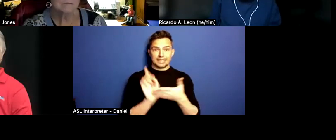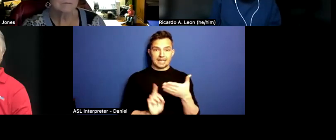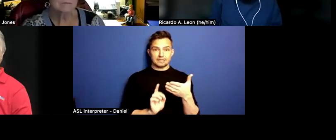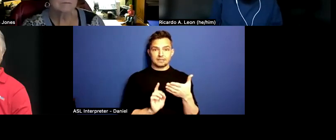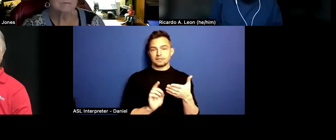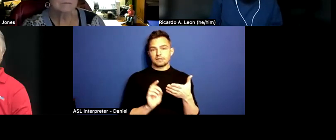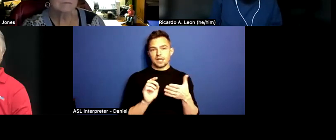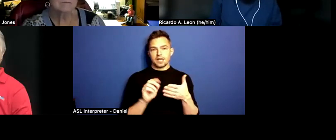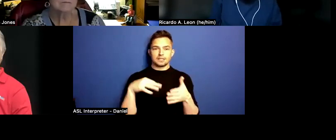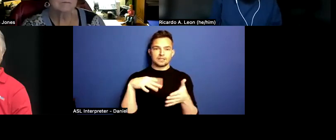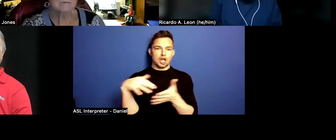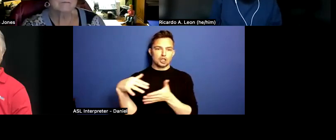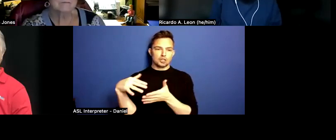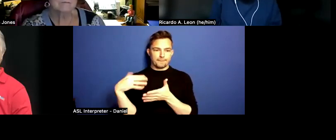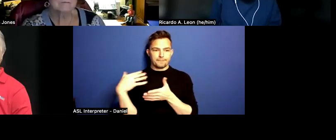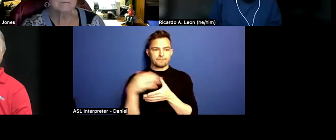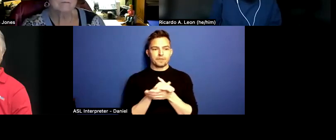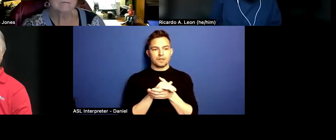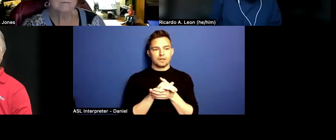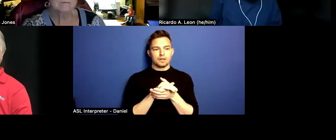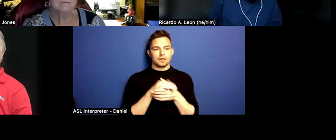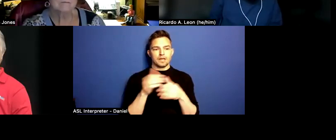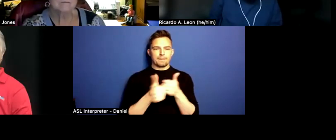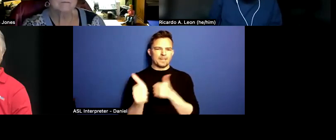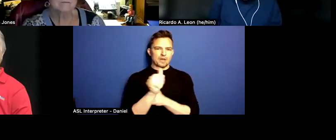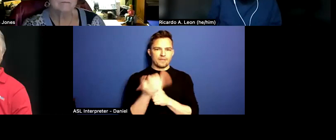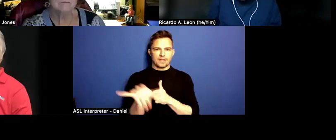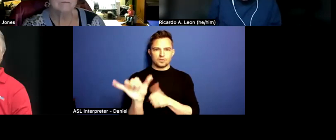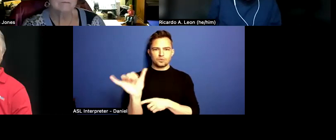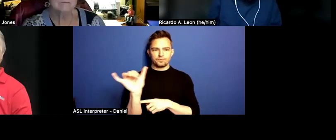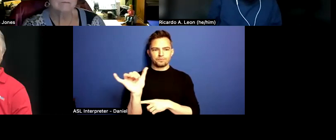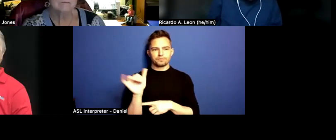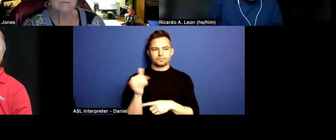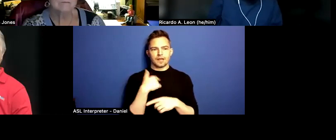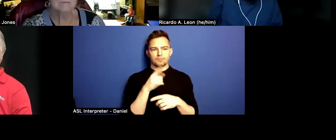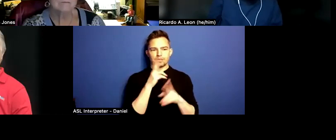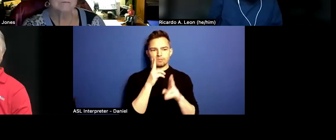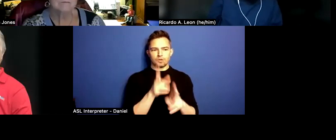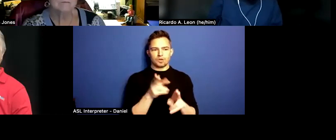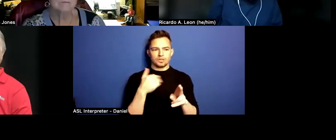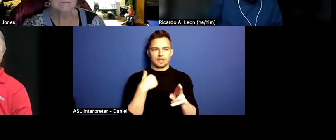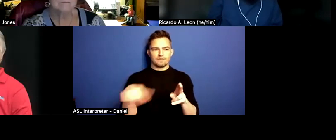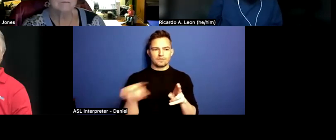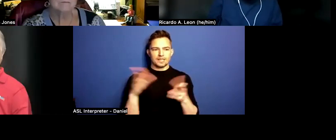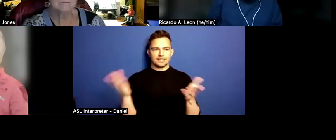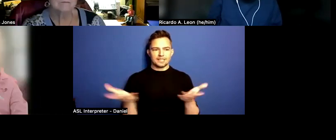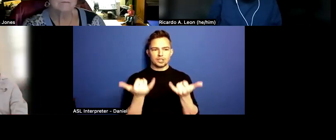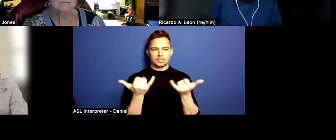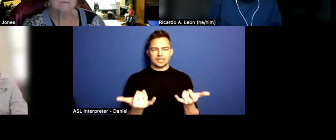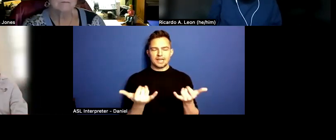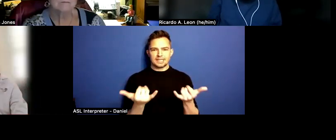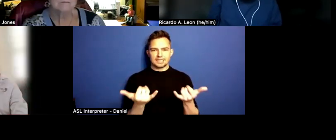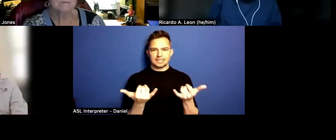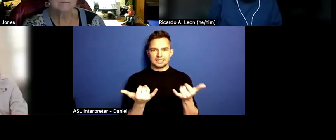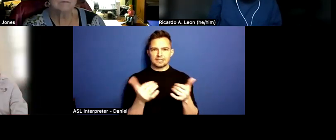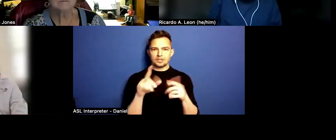allyship and beyond. I'm really honored to have you all here today. So questions are